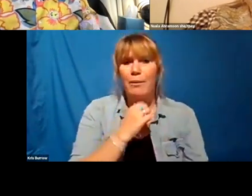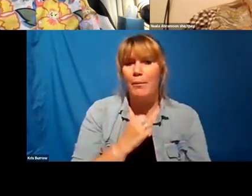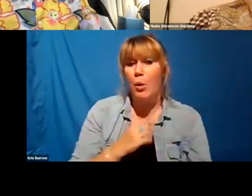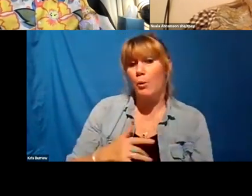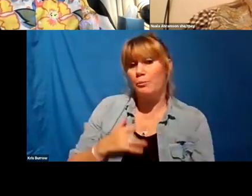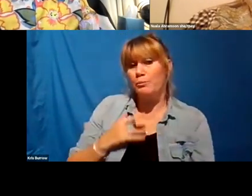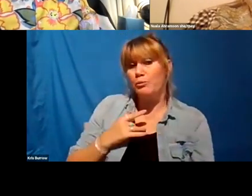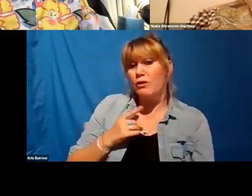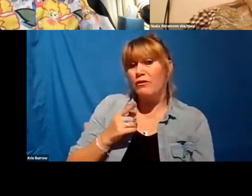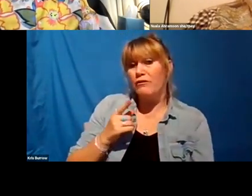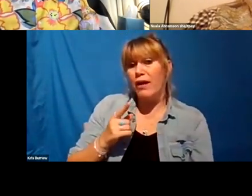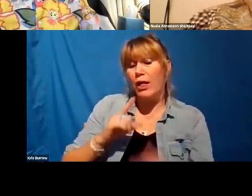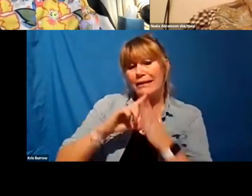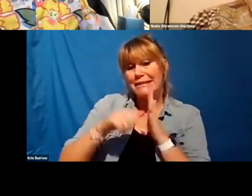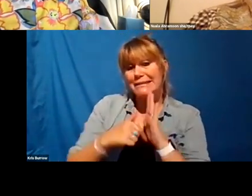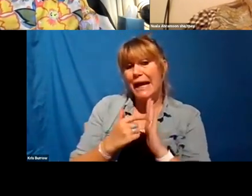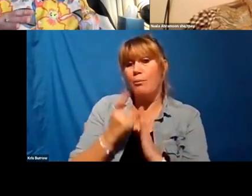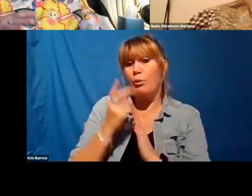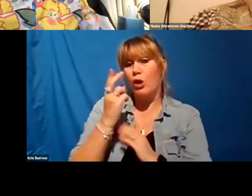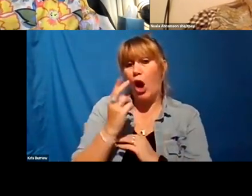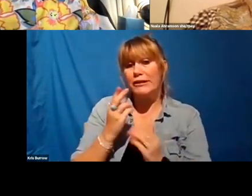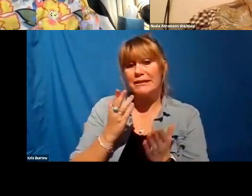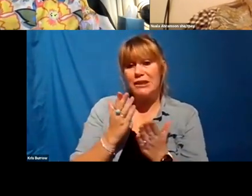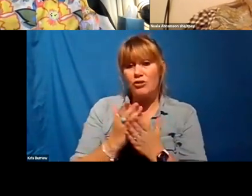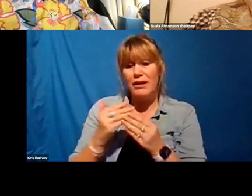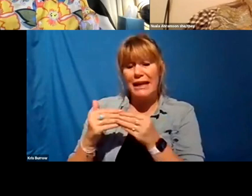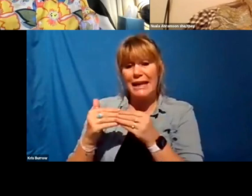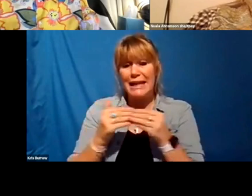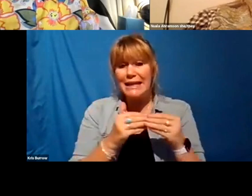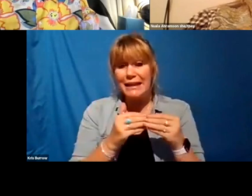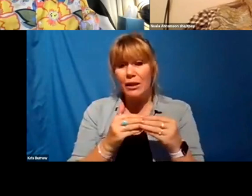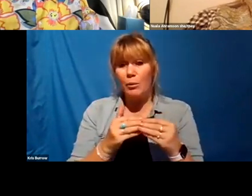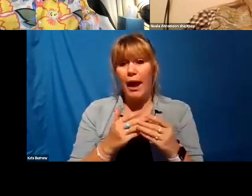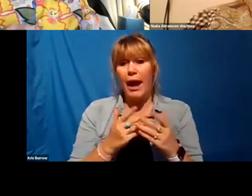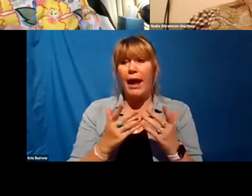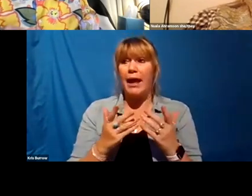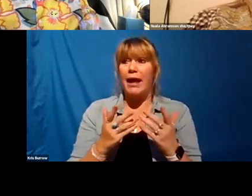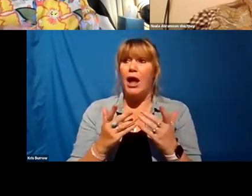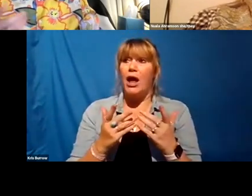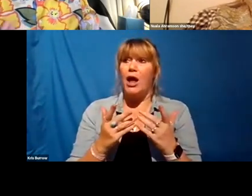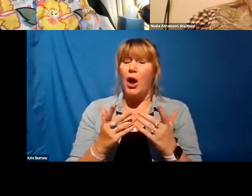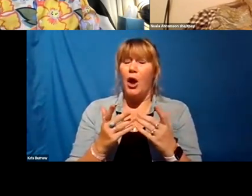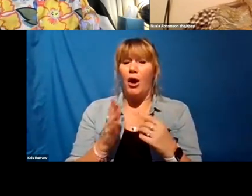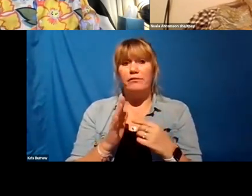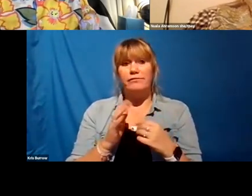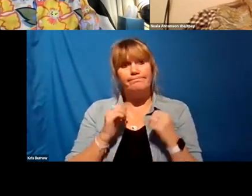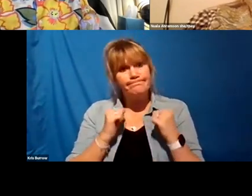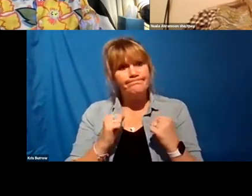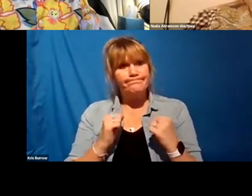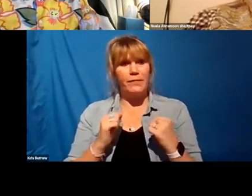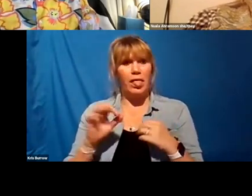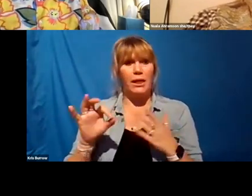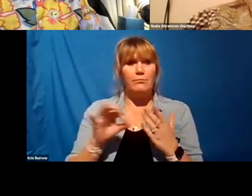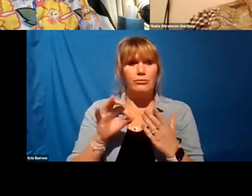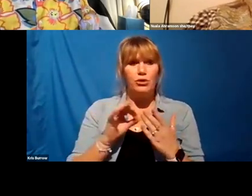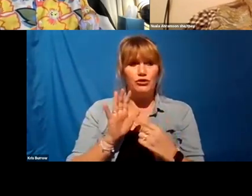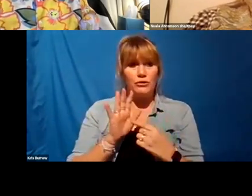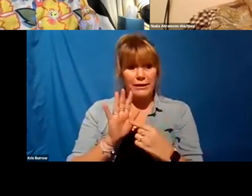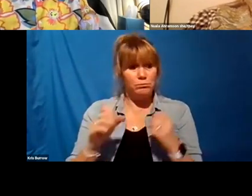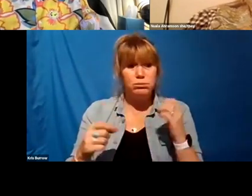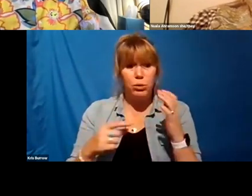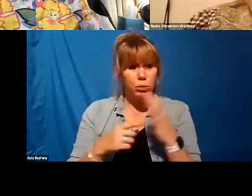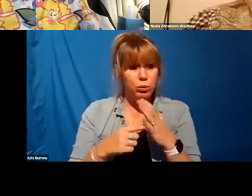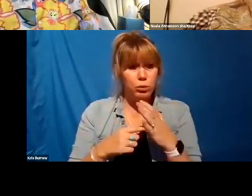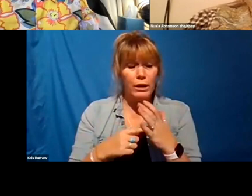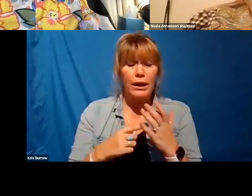really leading the way in re-establishing a place for embroidery? Because on the basis of looking at all of your work, I